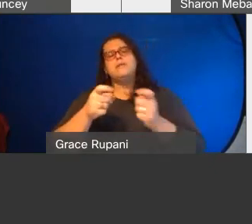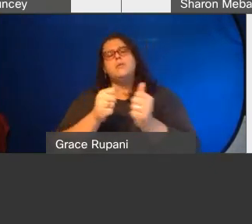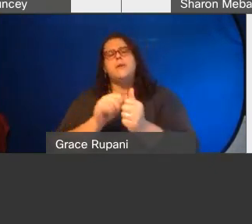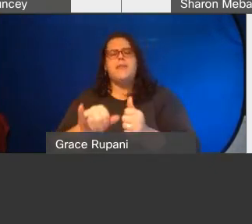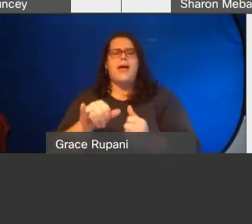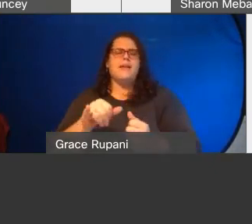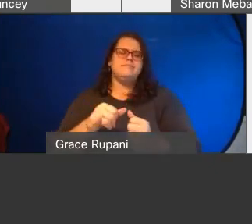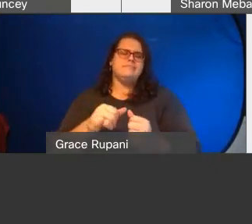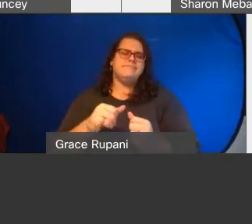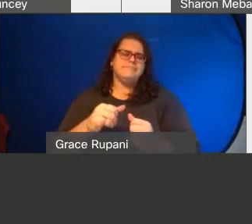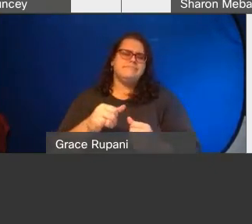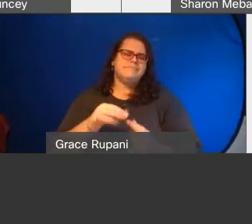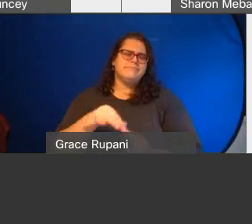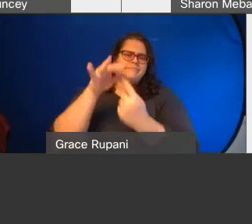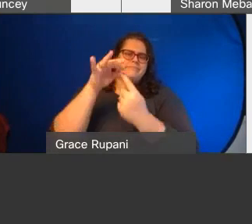The retainer